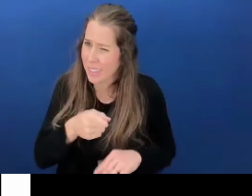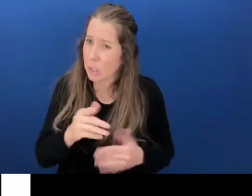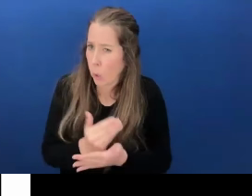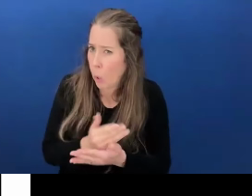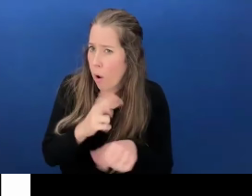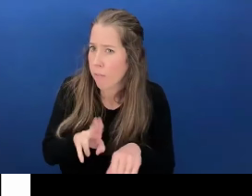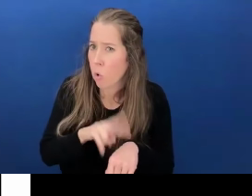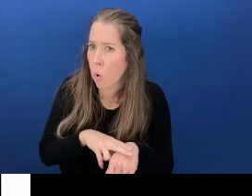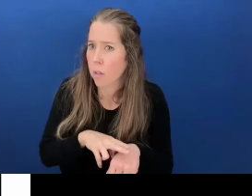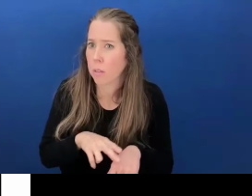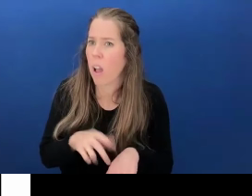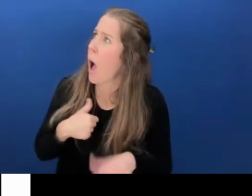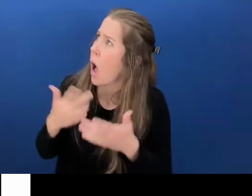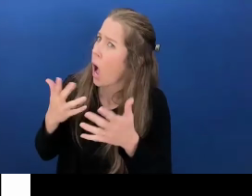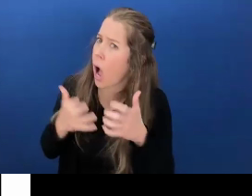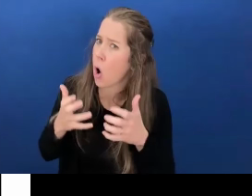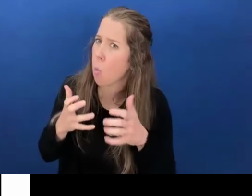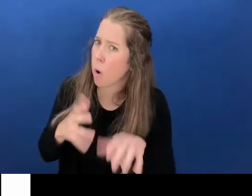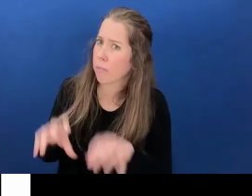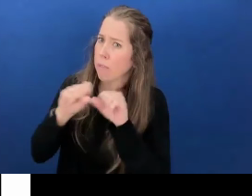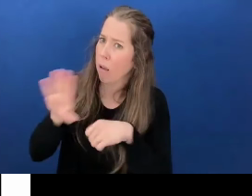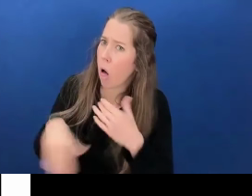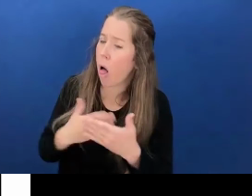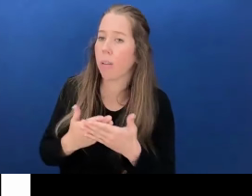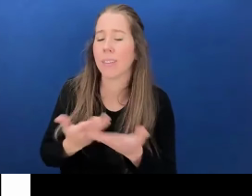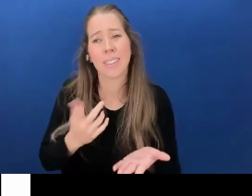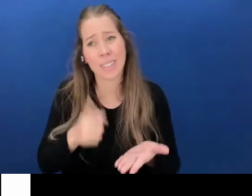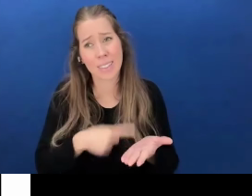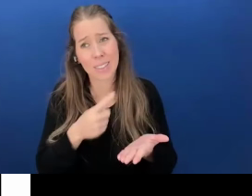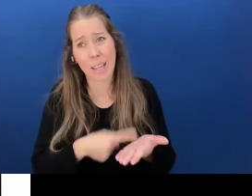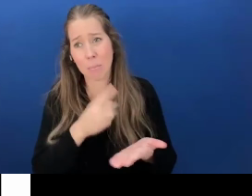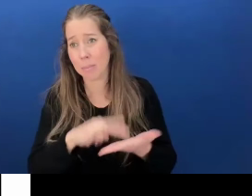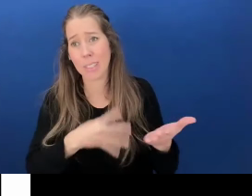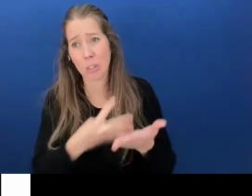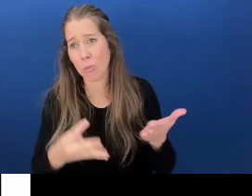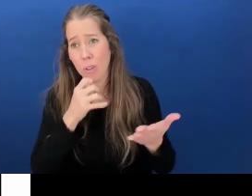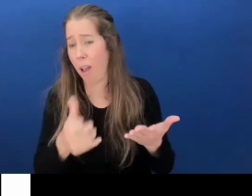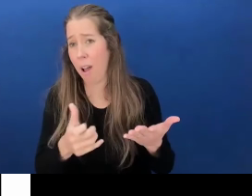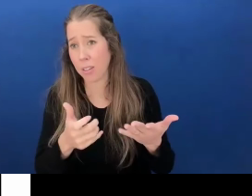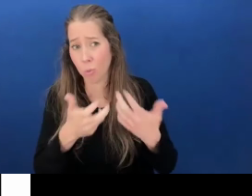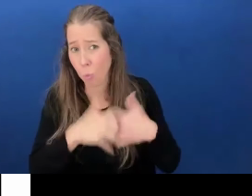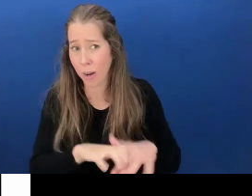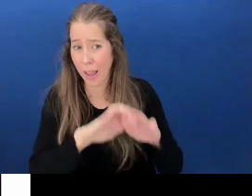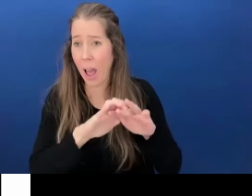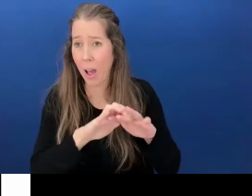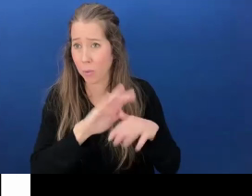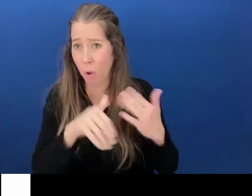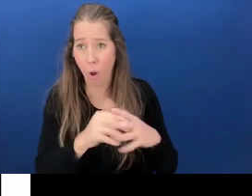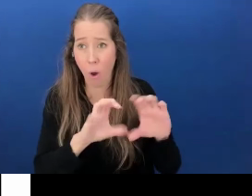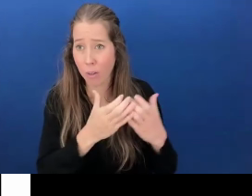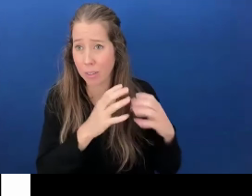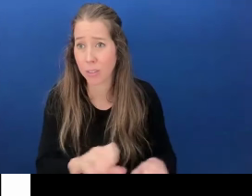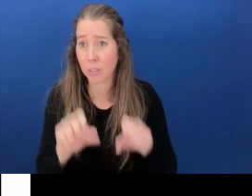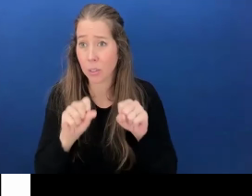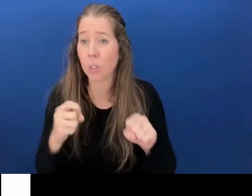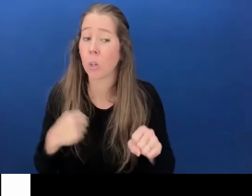well, I wanna take all of them. Well, the schedule doesn't always work out for you to take all of them in one semester. So we let them know each class has